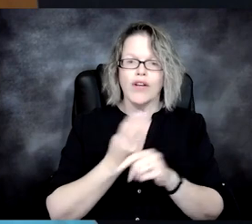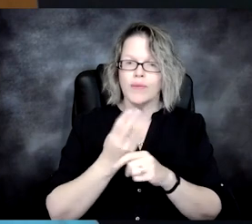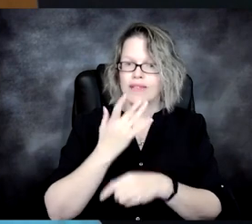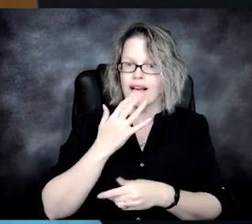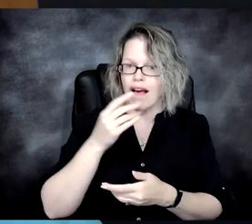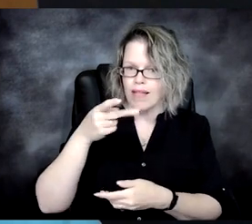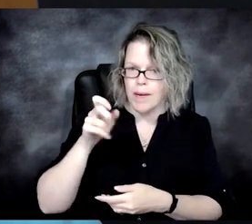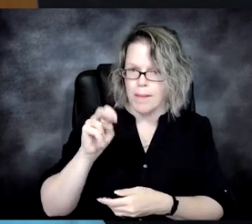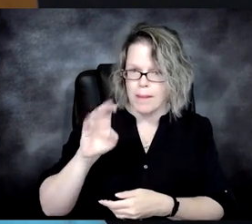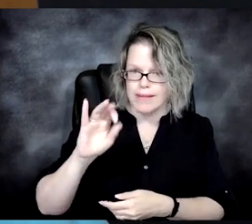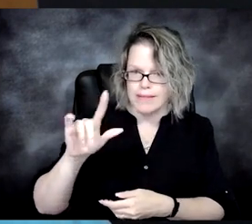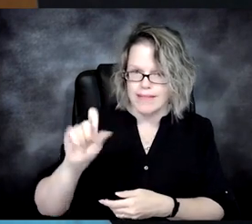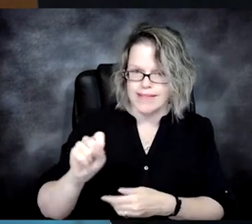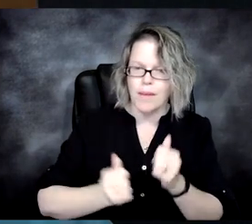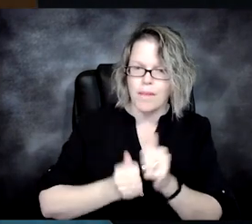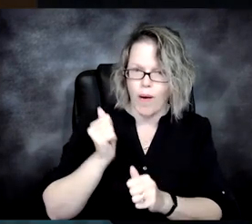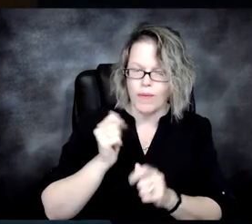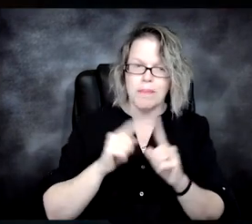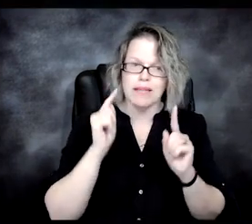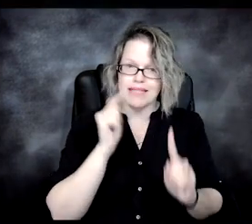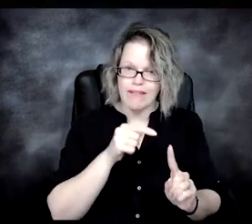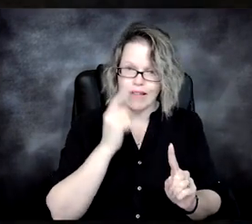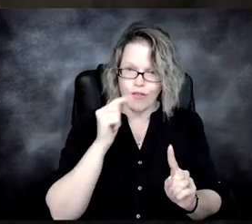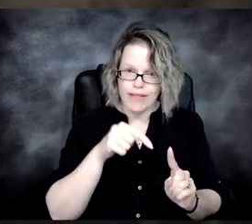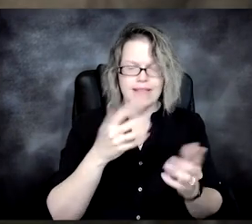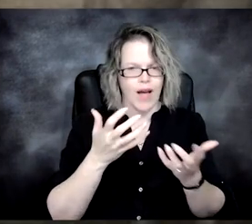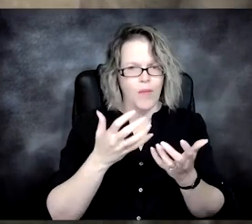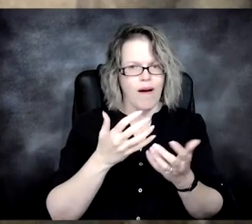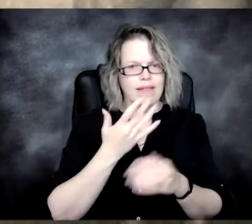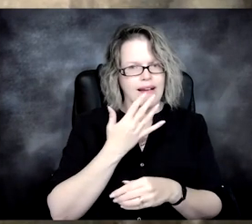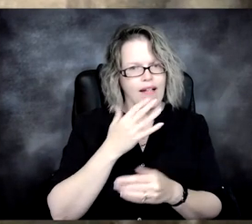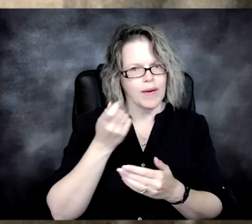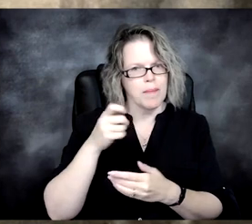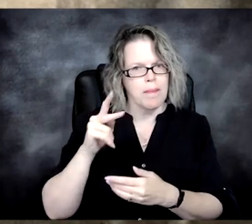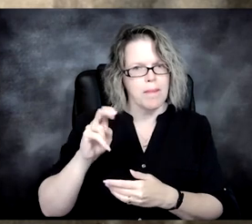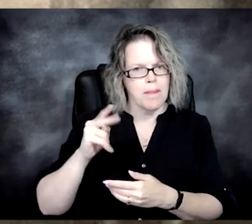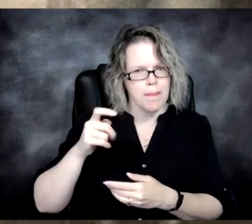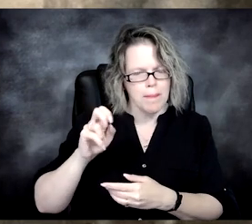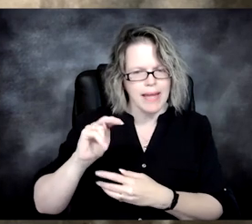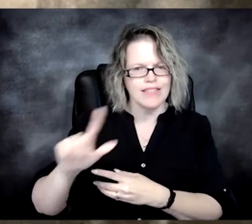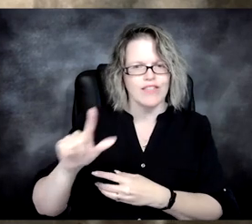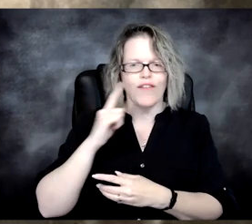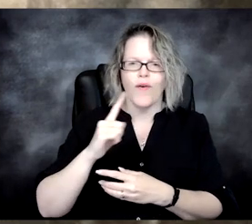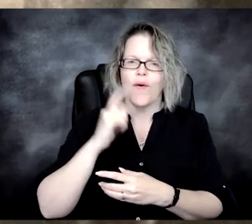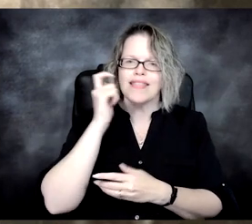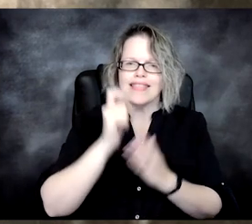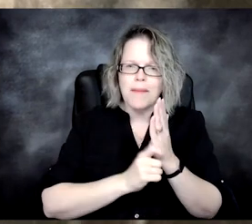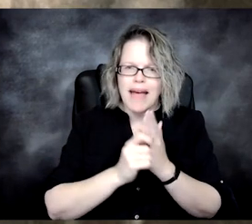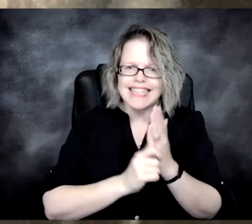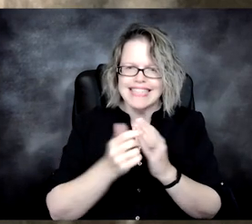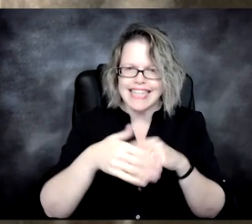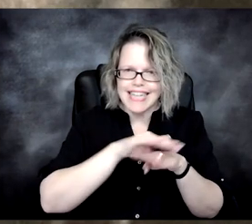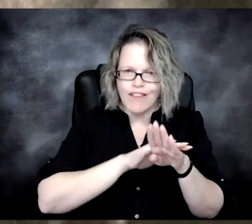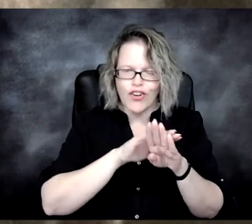most of the time in my artwork, but specifically for this piece, I wanted to use colored pencil to make the magazine cover look as realistic